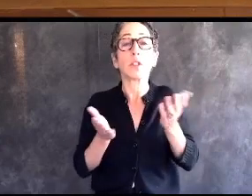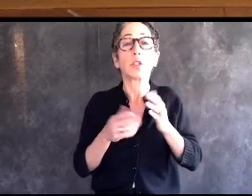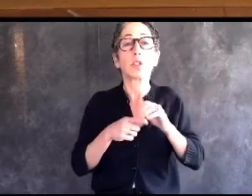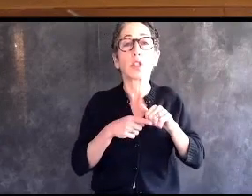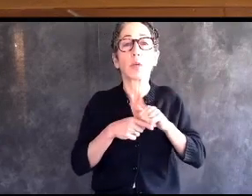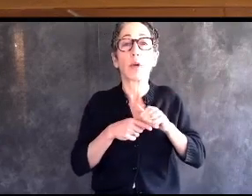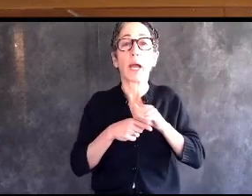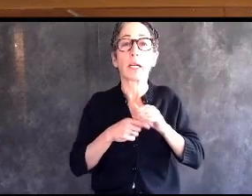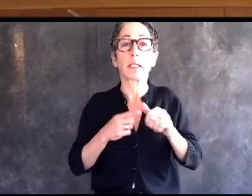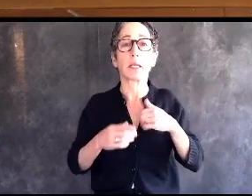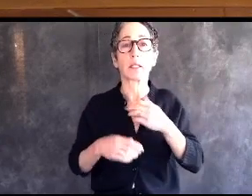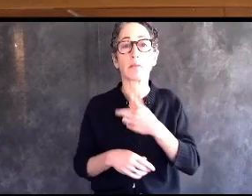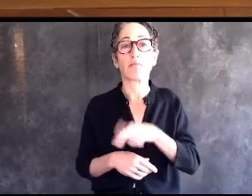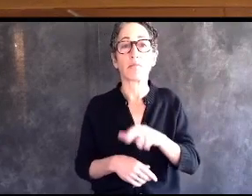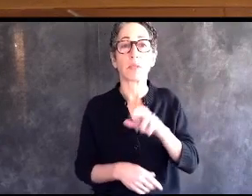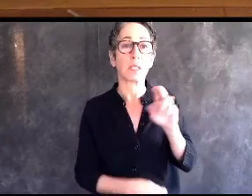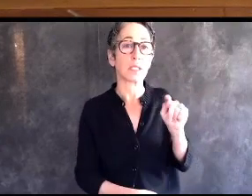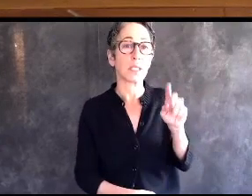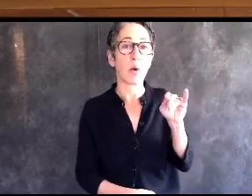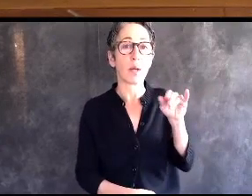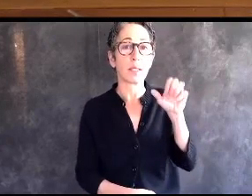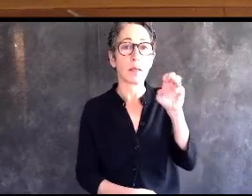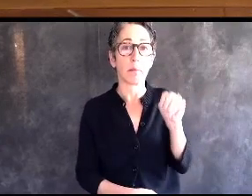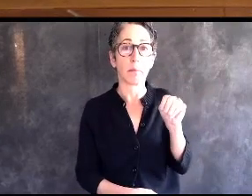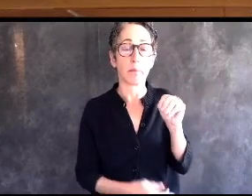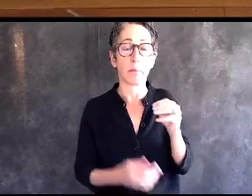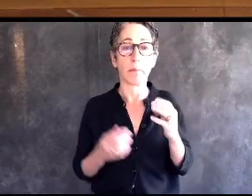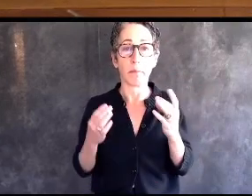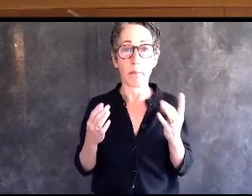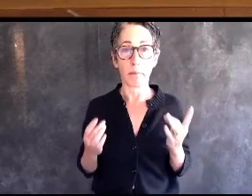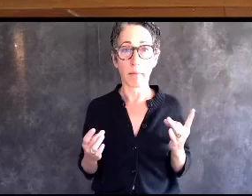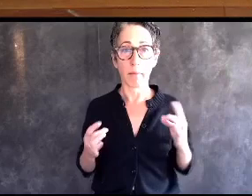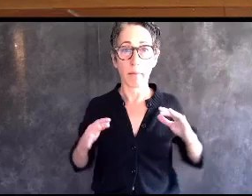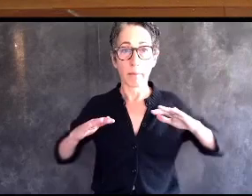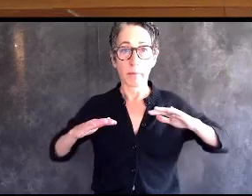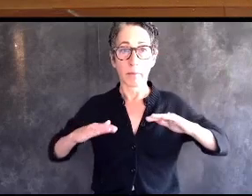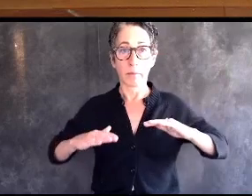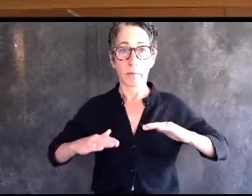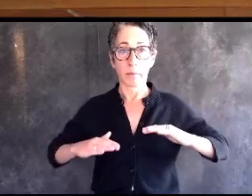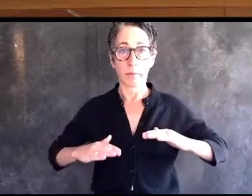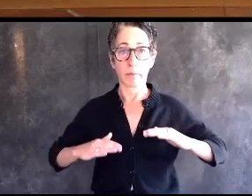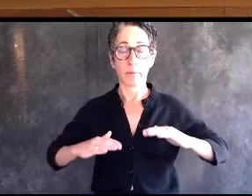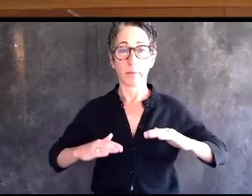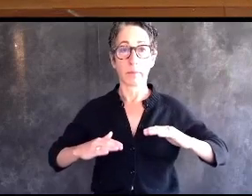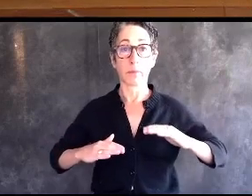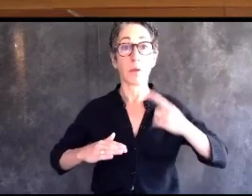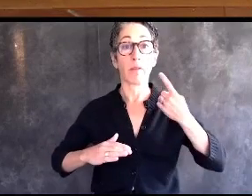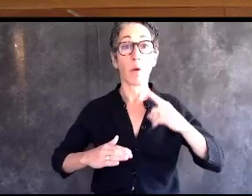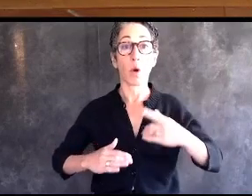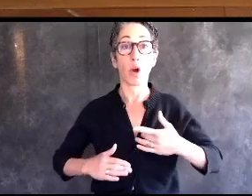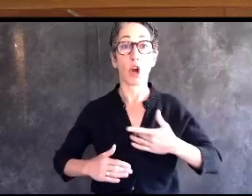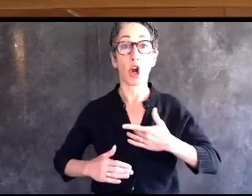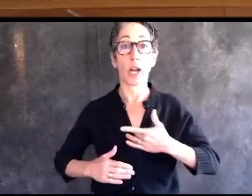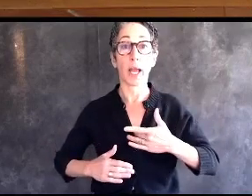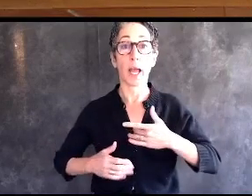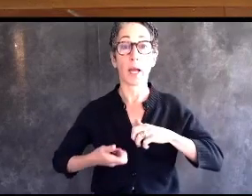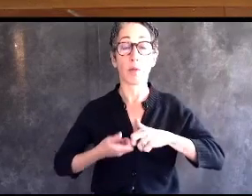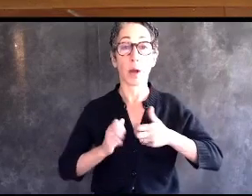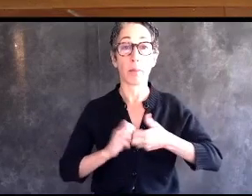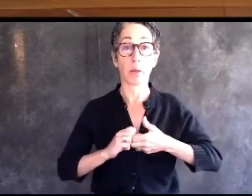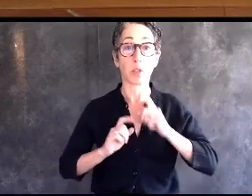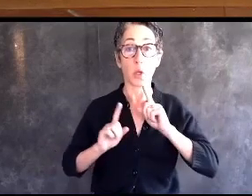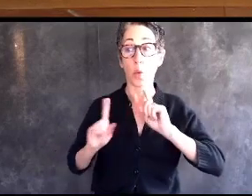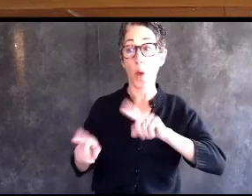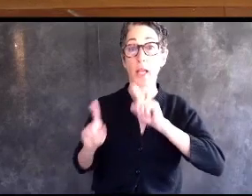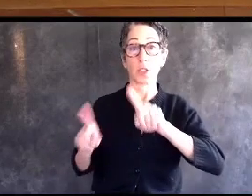to survive a cardiac condition. She attended 10 educational institutions in 10 years and